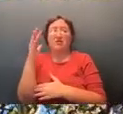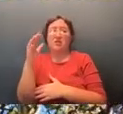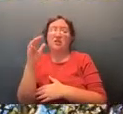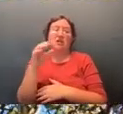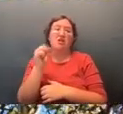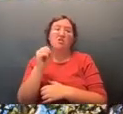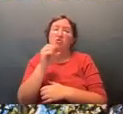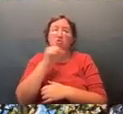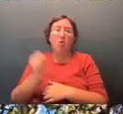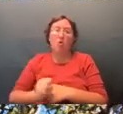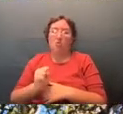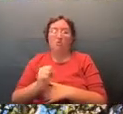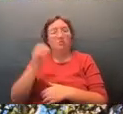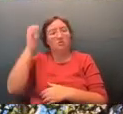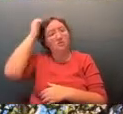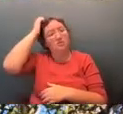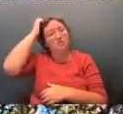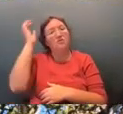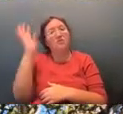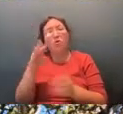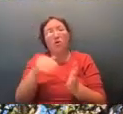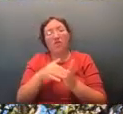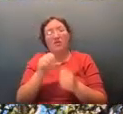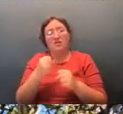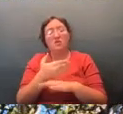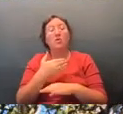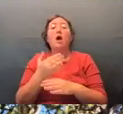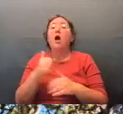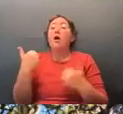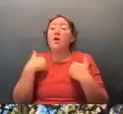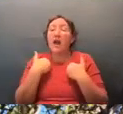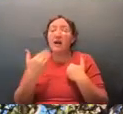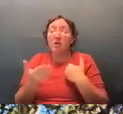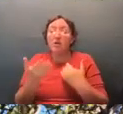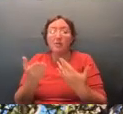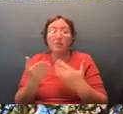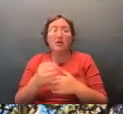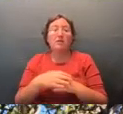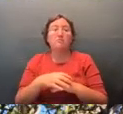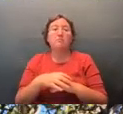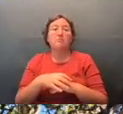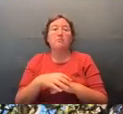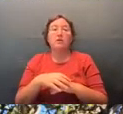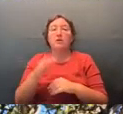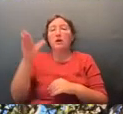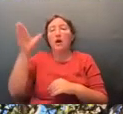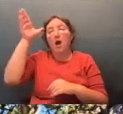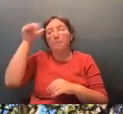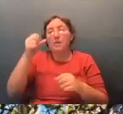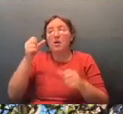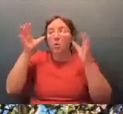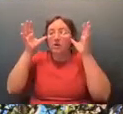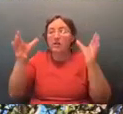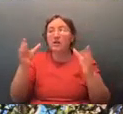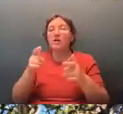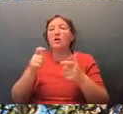back centuries. Some of the animals that you may see up in the White Mountains are mule deer, bighorn